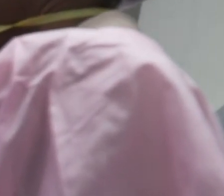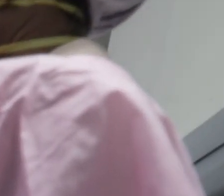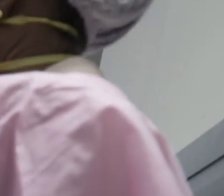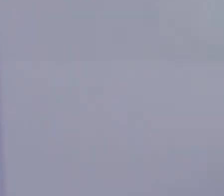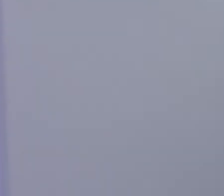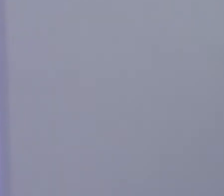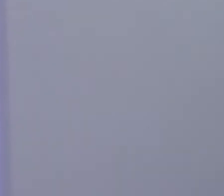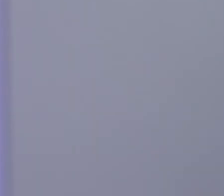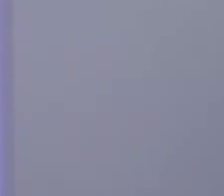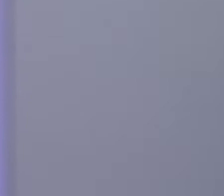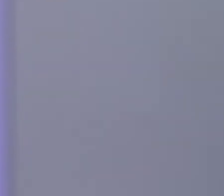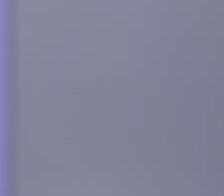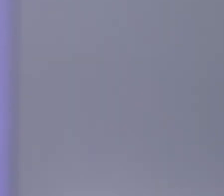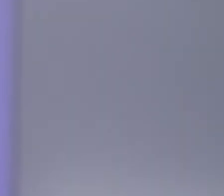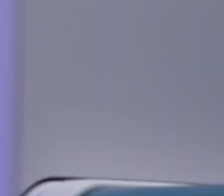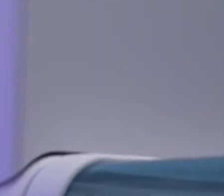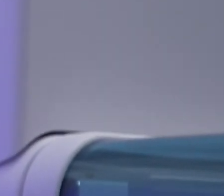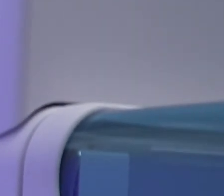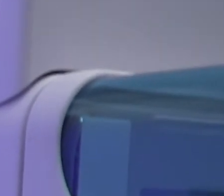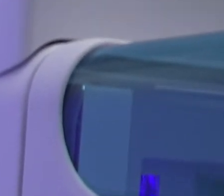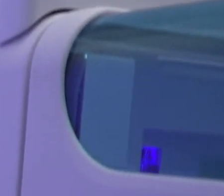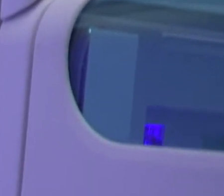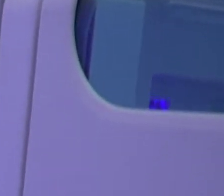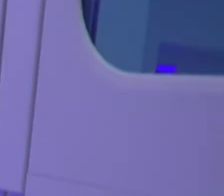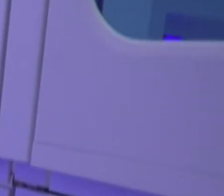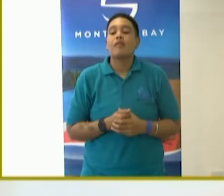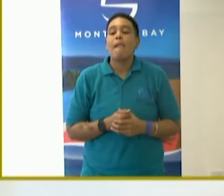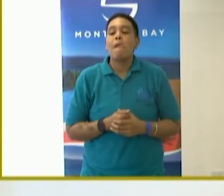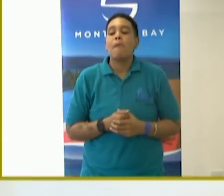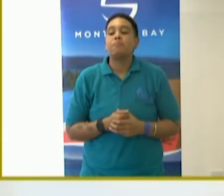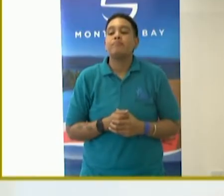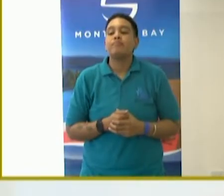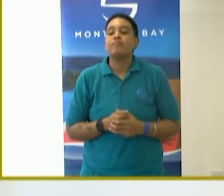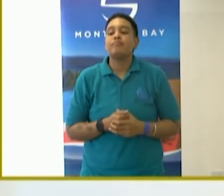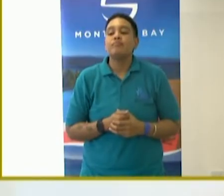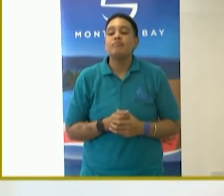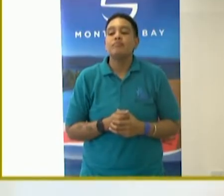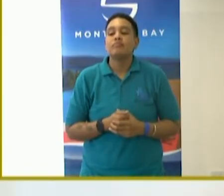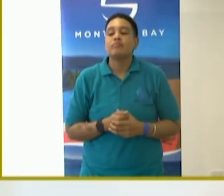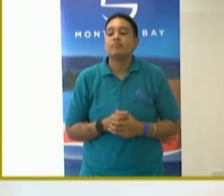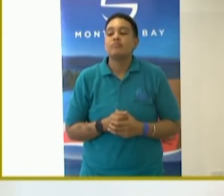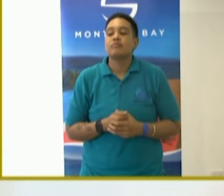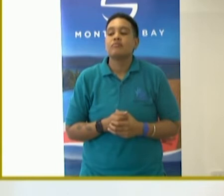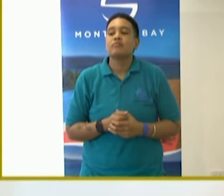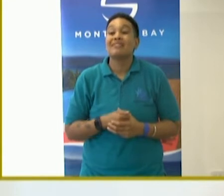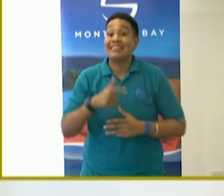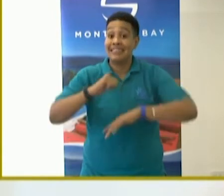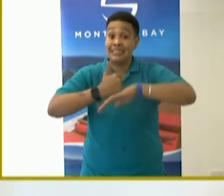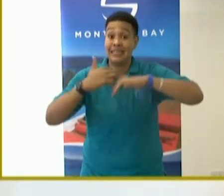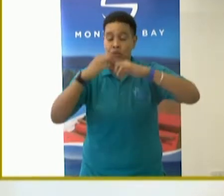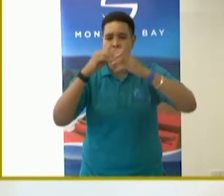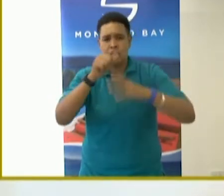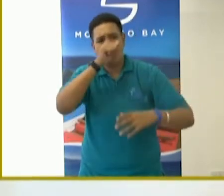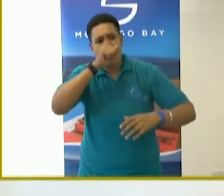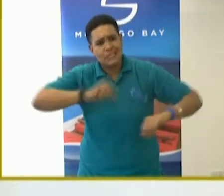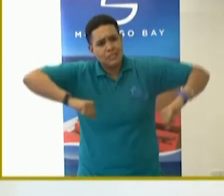send back the results. The requirement is that this setup in the private space